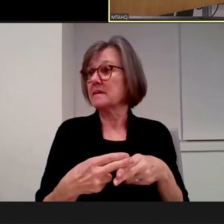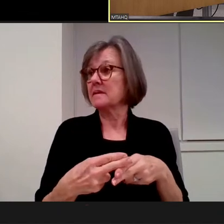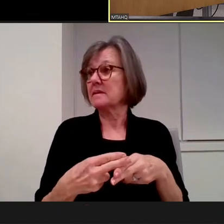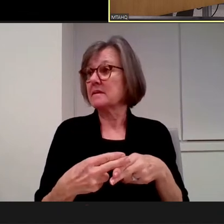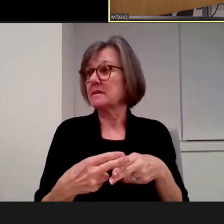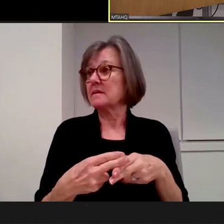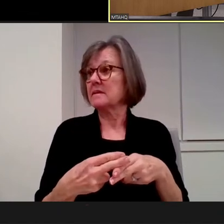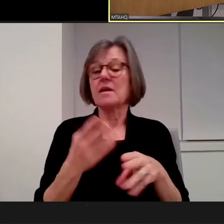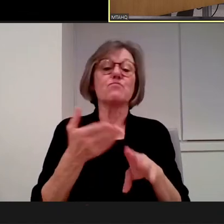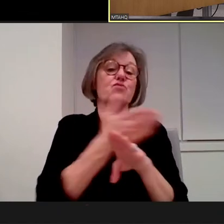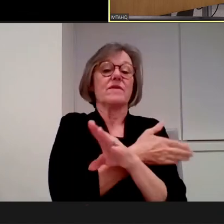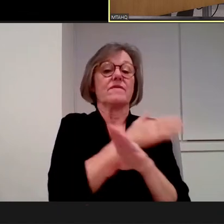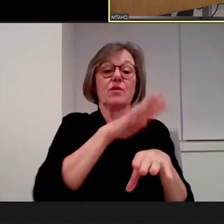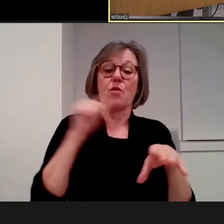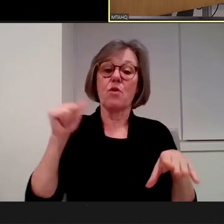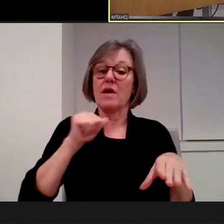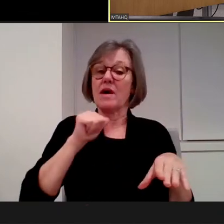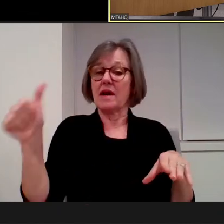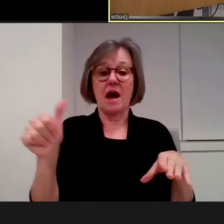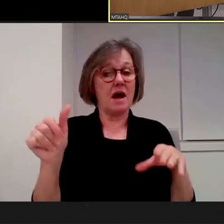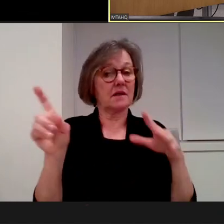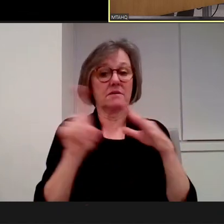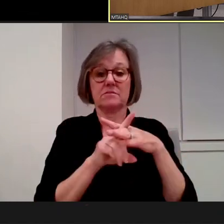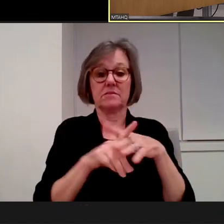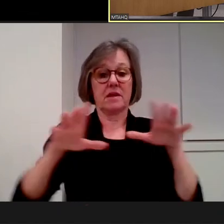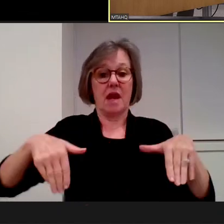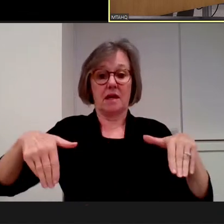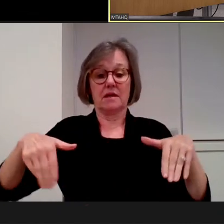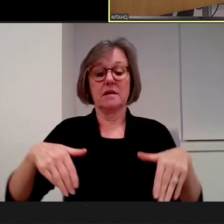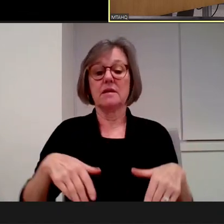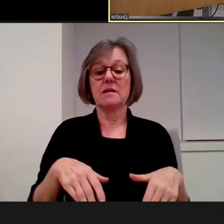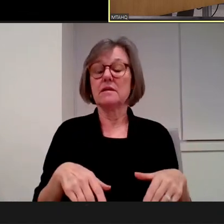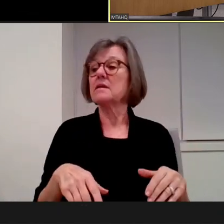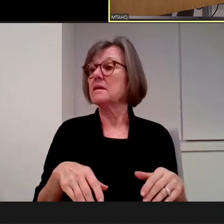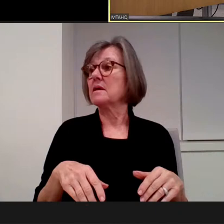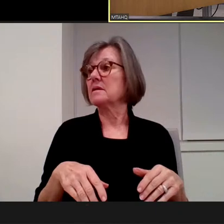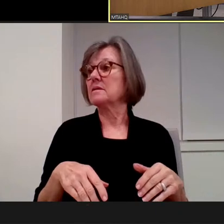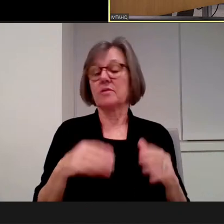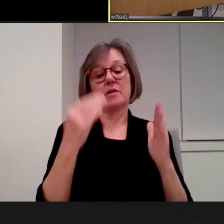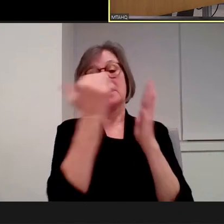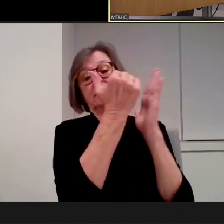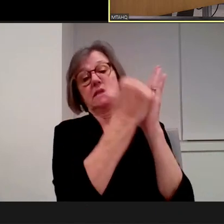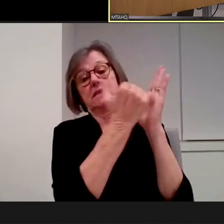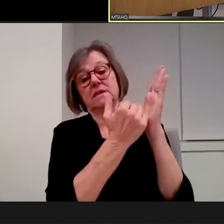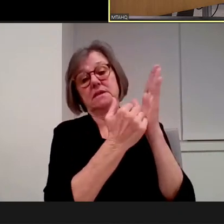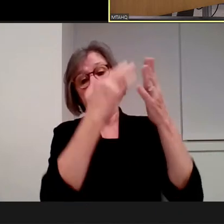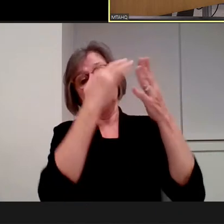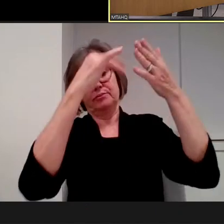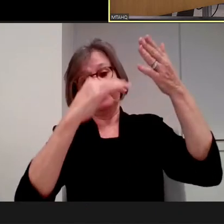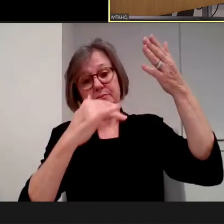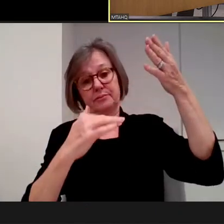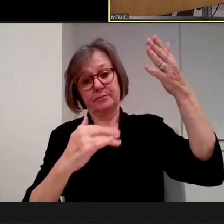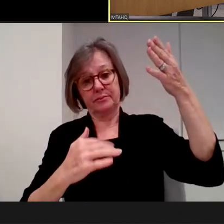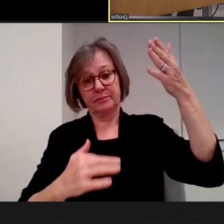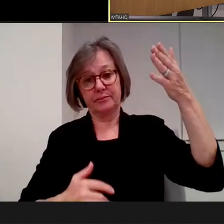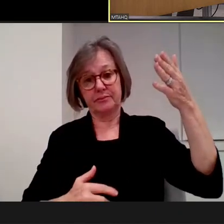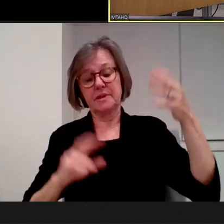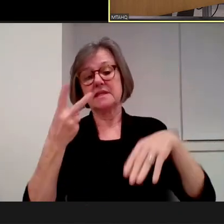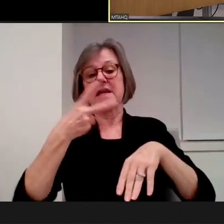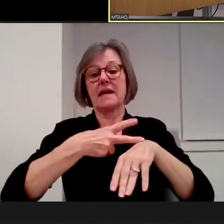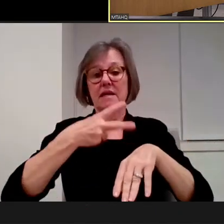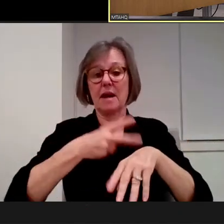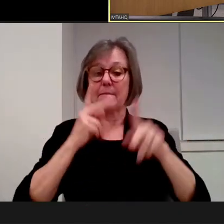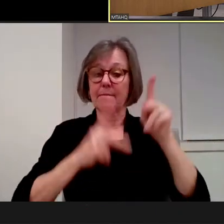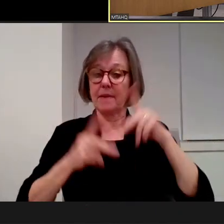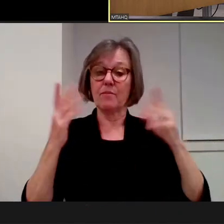were previously called but did not speak yet. As we make our way through the list, of speakers for the second time. Those